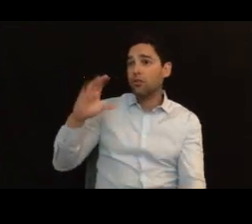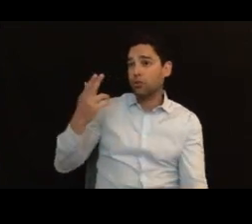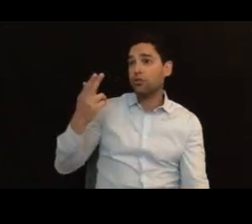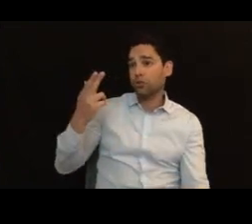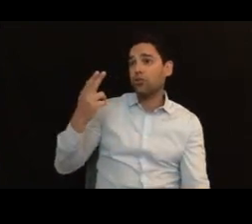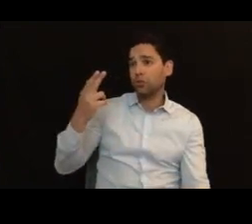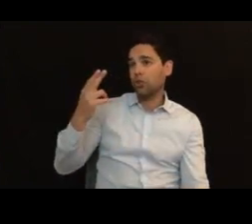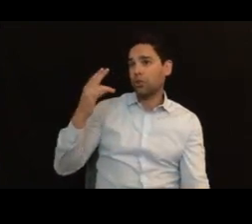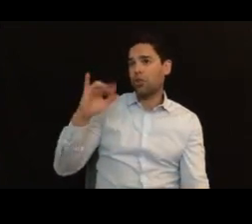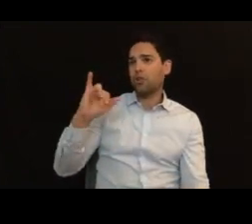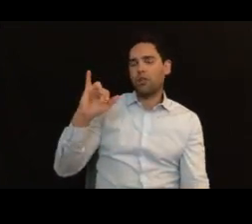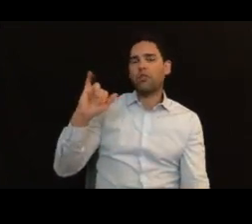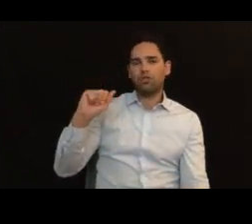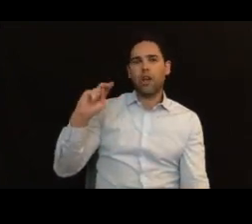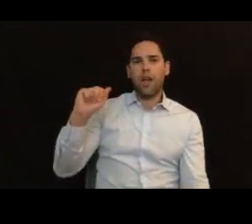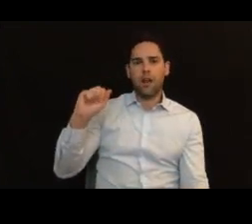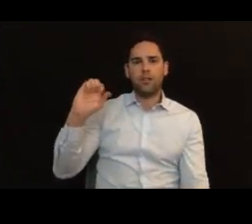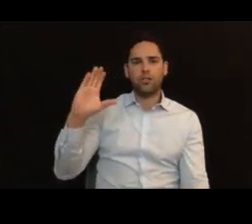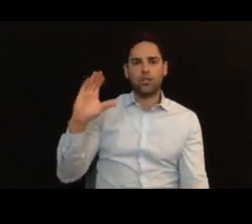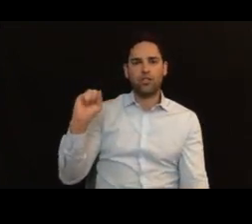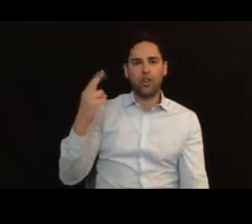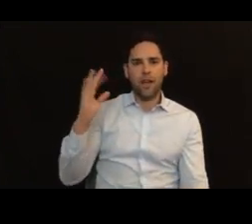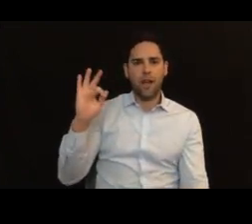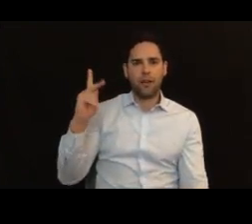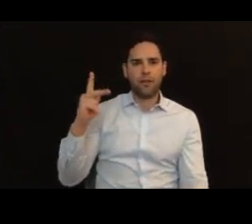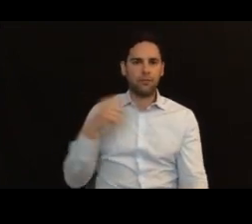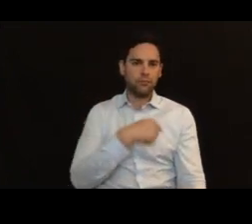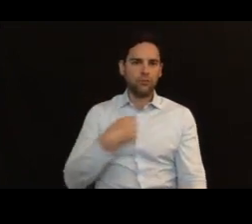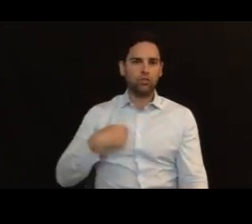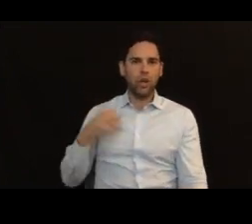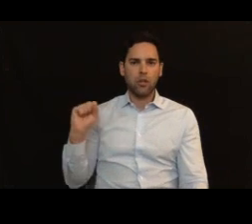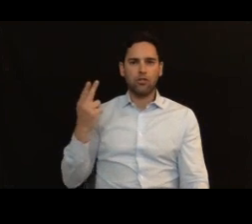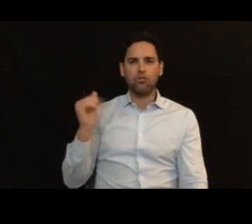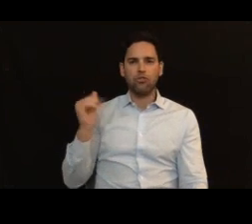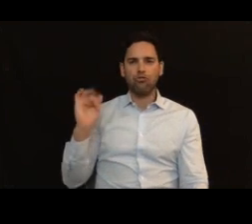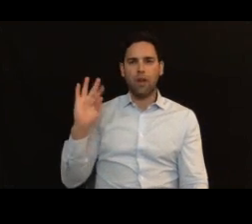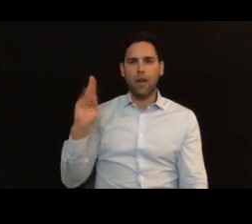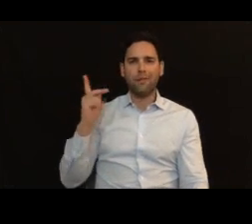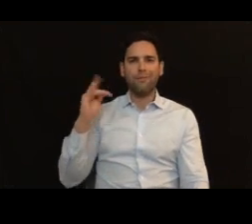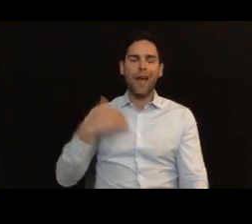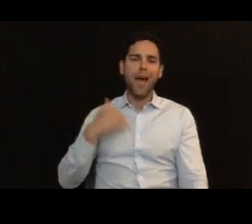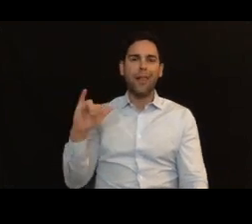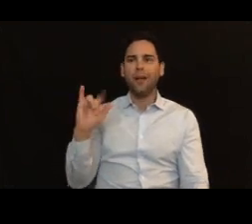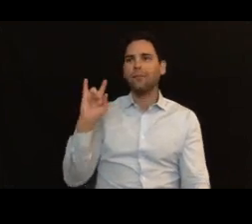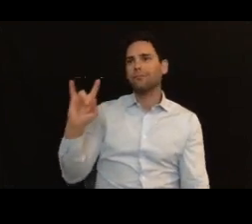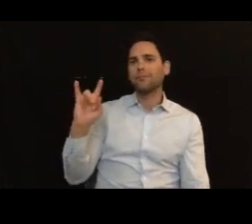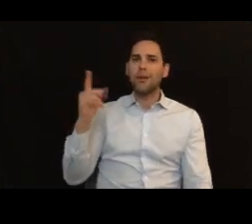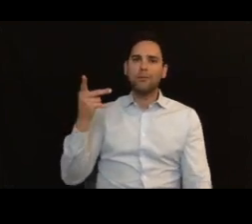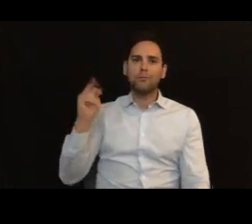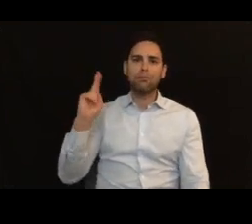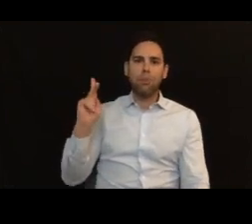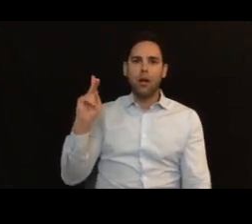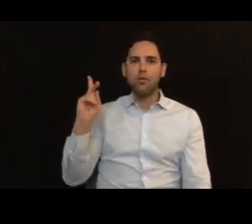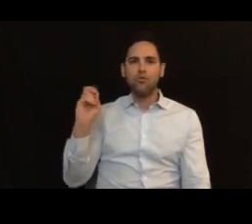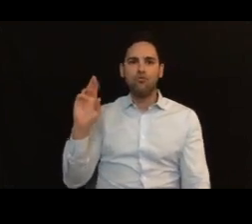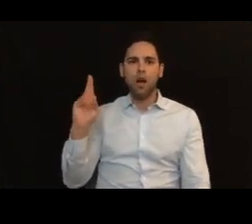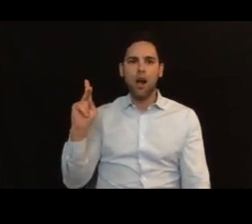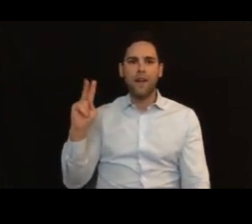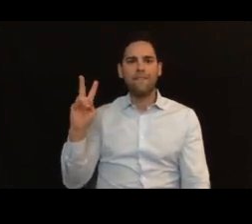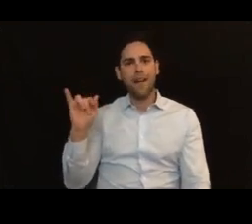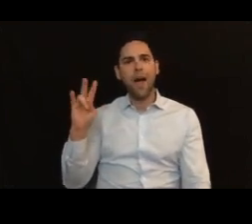show in San Francisco that kind of had a punk rock vibe to it and was responding to the gentrification that was threatening the presence of the